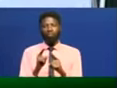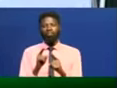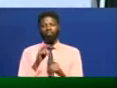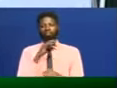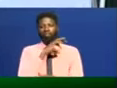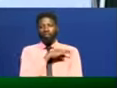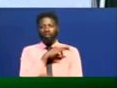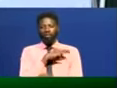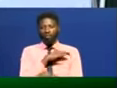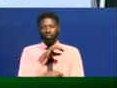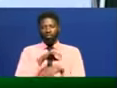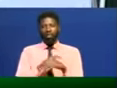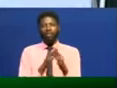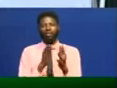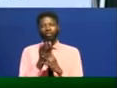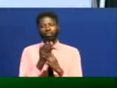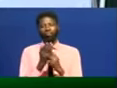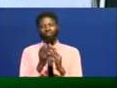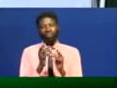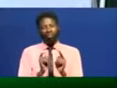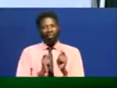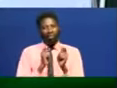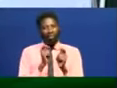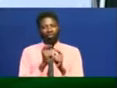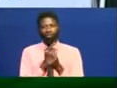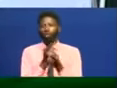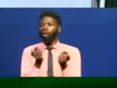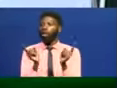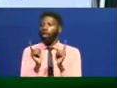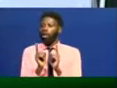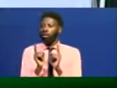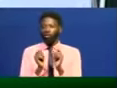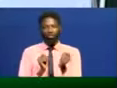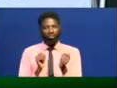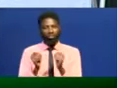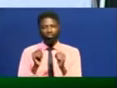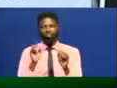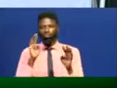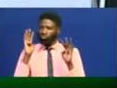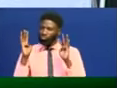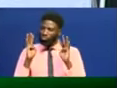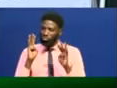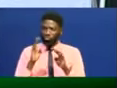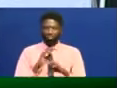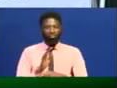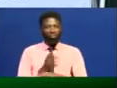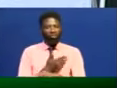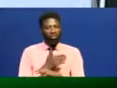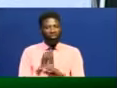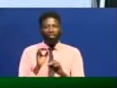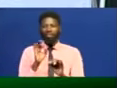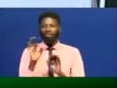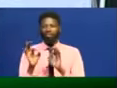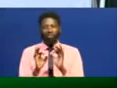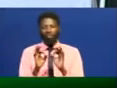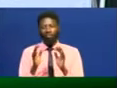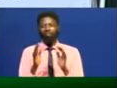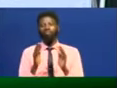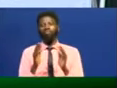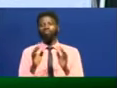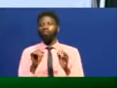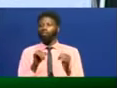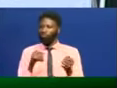across all sports and all creatives, including music, film, fashion, pageantry, theater, content